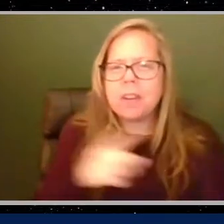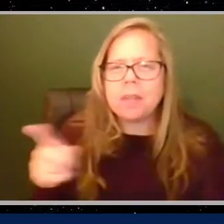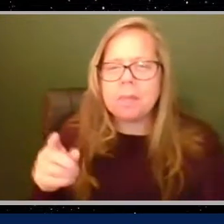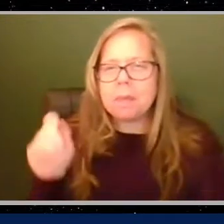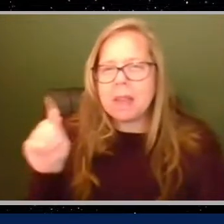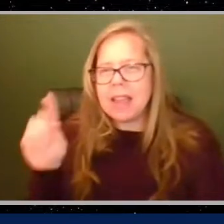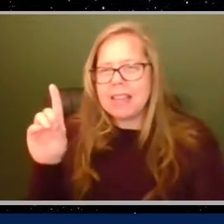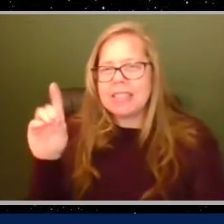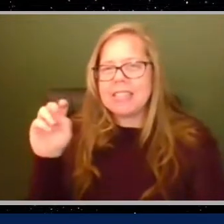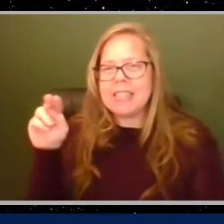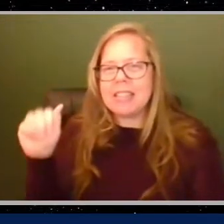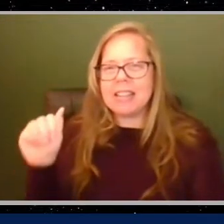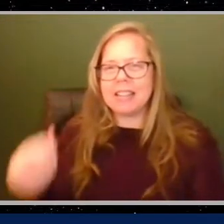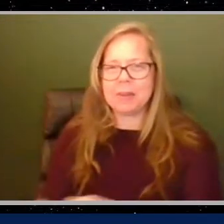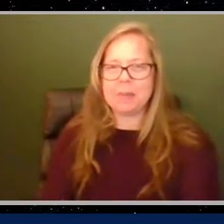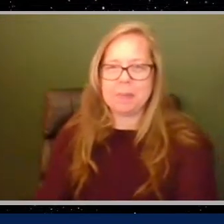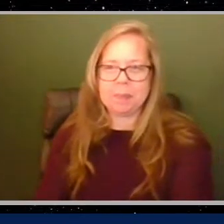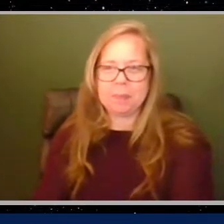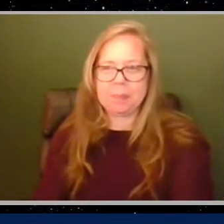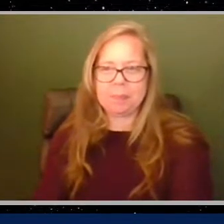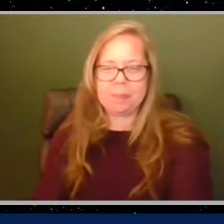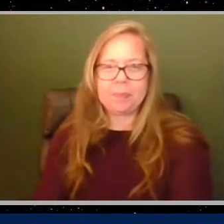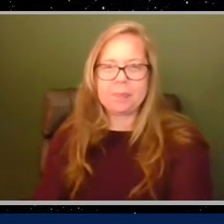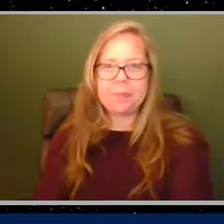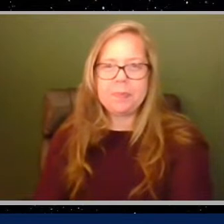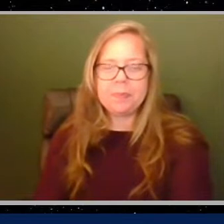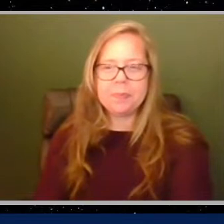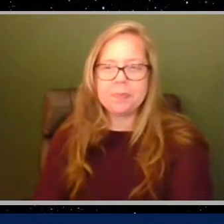Dina. Ooh, either one?